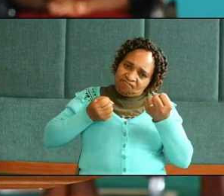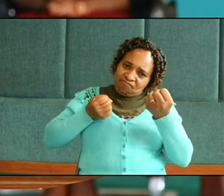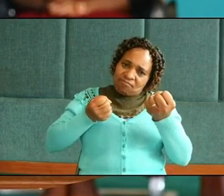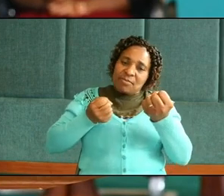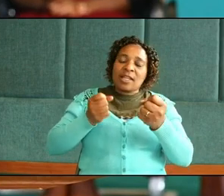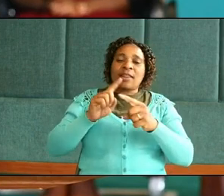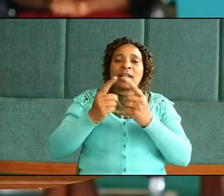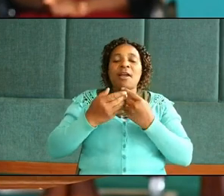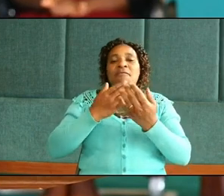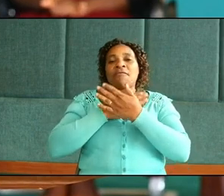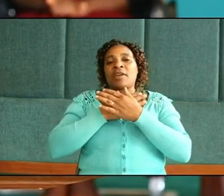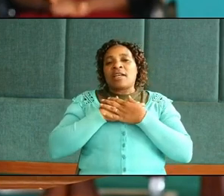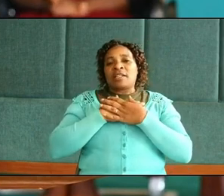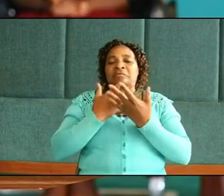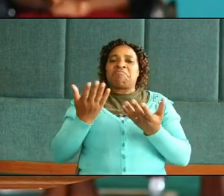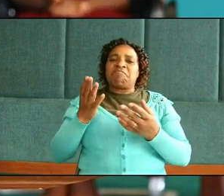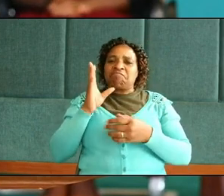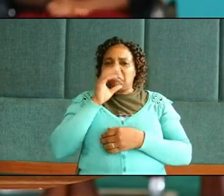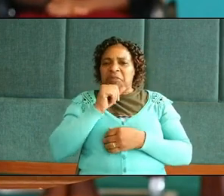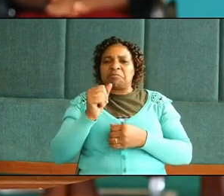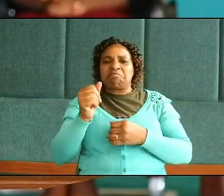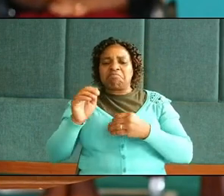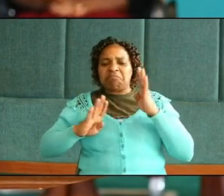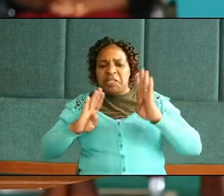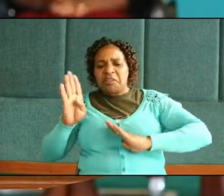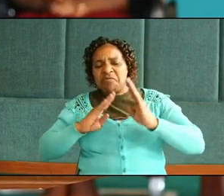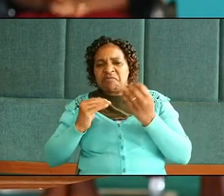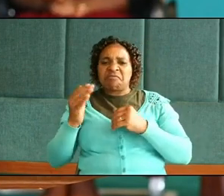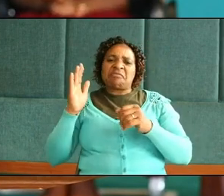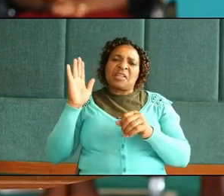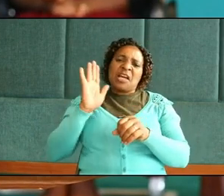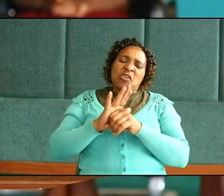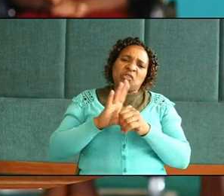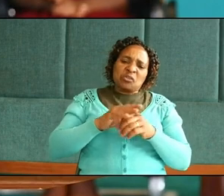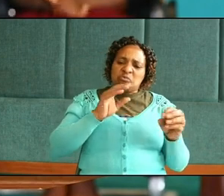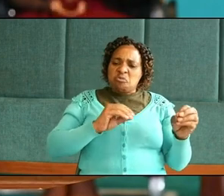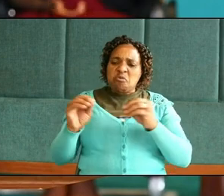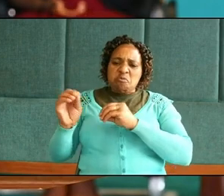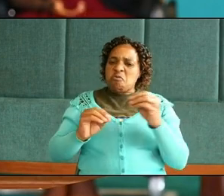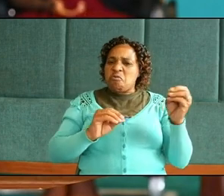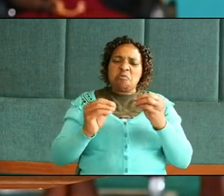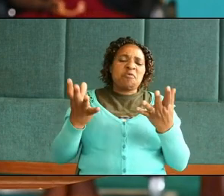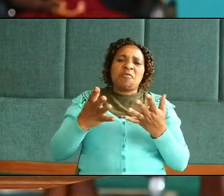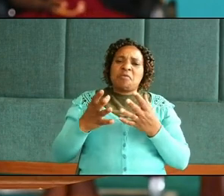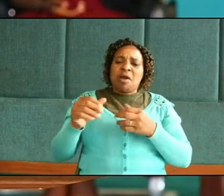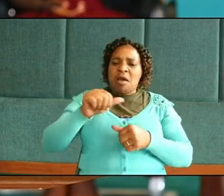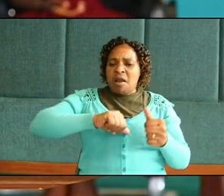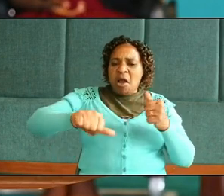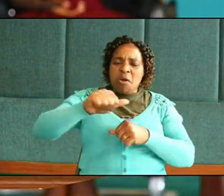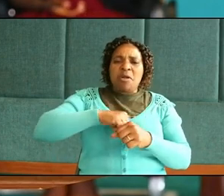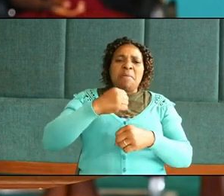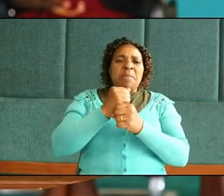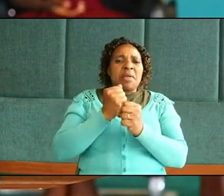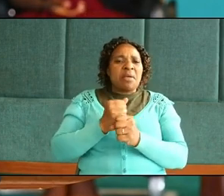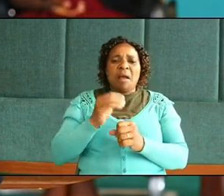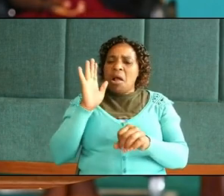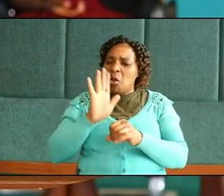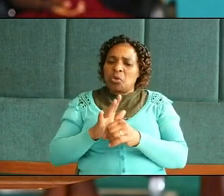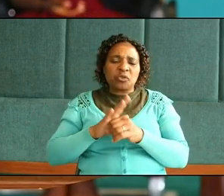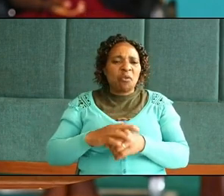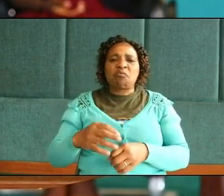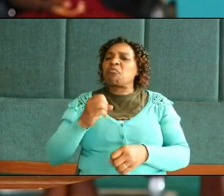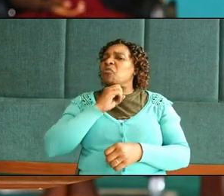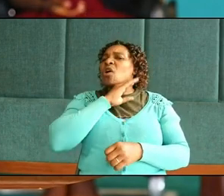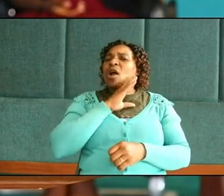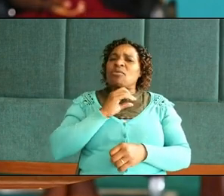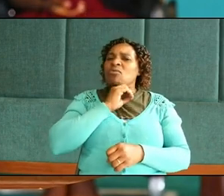her friend was misbehaving quite a lot. She was fidgeting, moving around. She was making a lot of noise. And meanwhile,